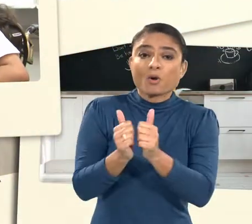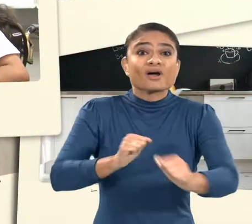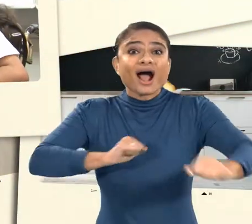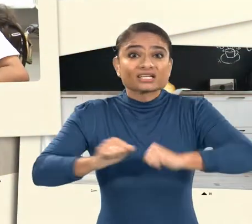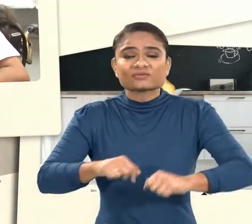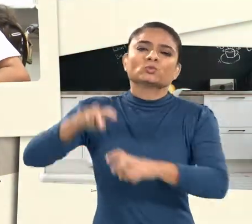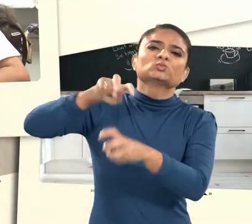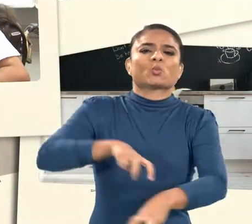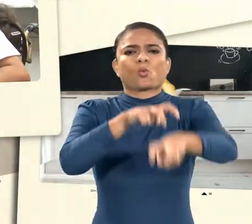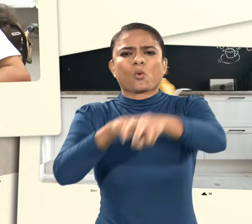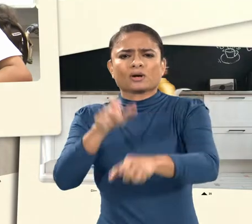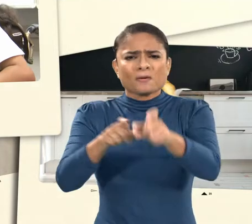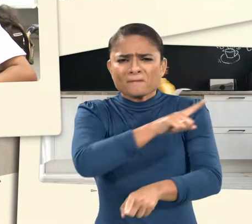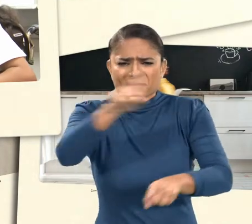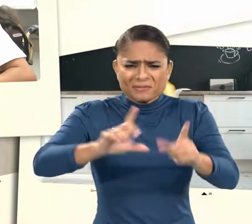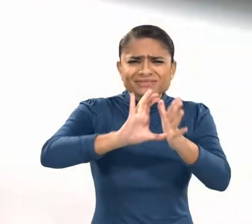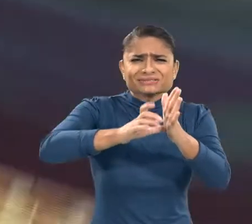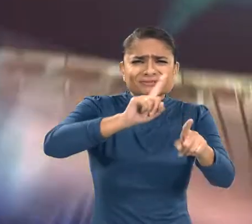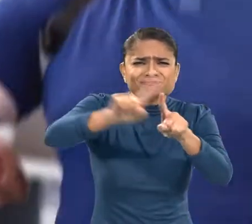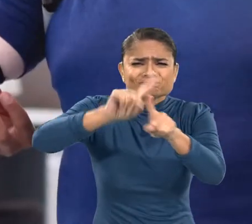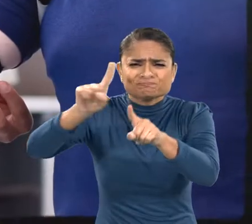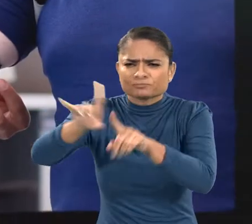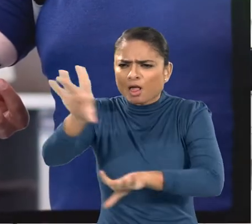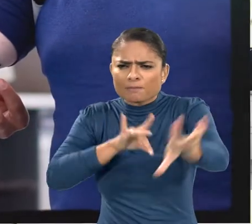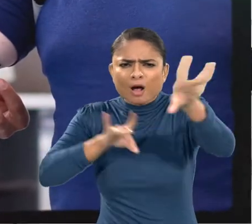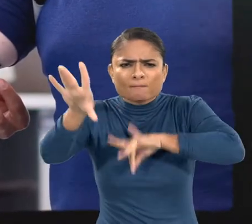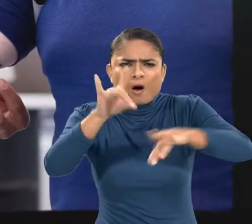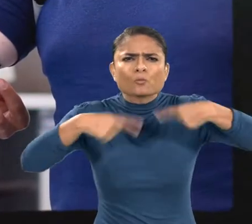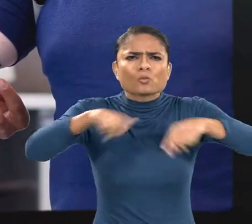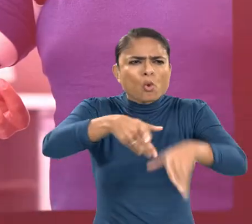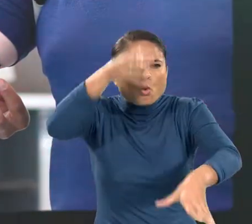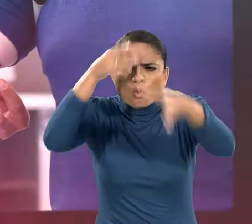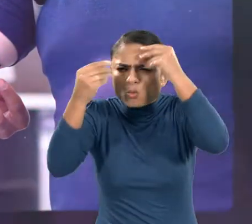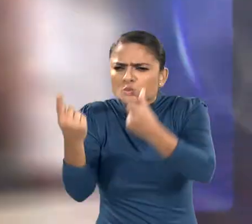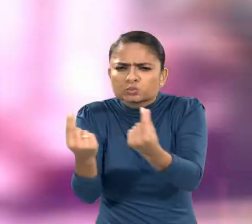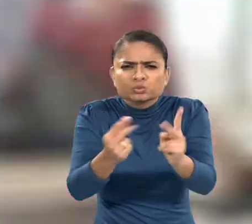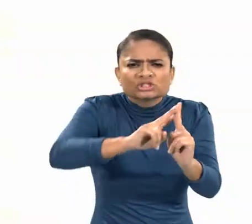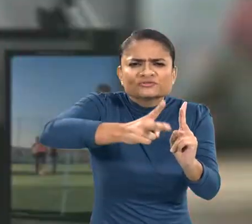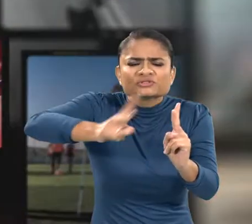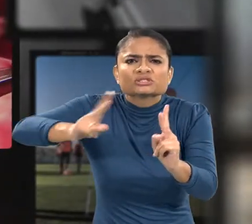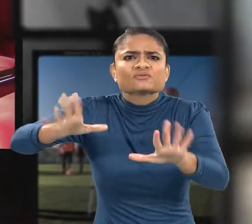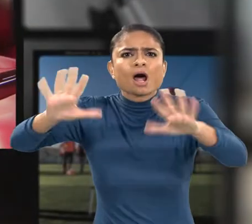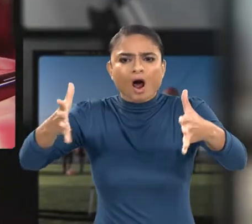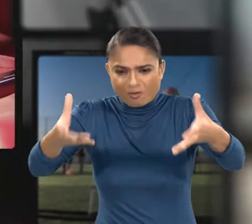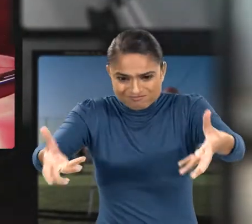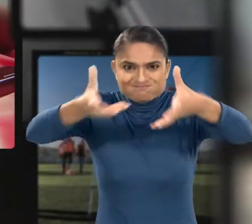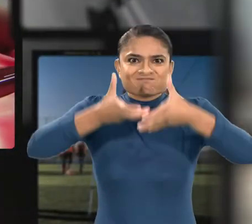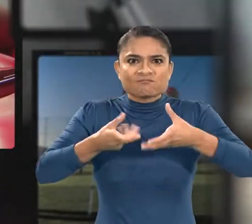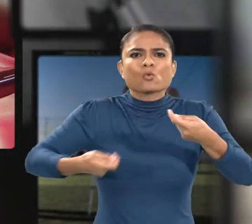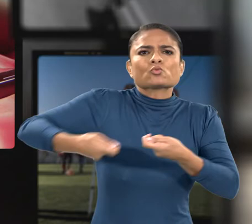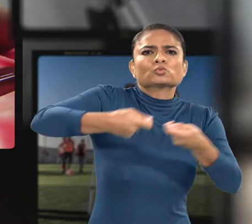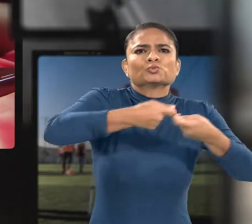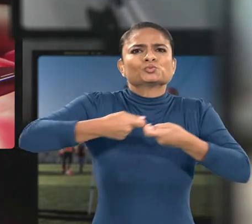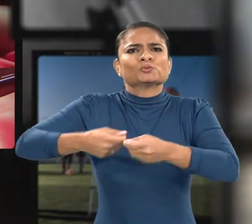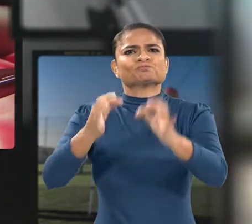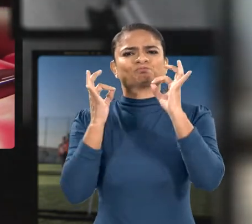Activated takes us on a journey of taking lessons from persons with disabilities in how we must do things differently to unleash the contributions